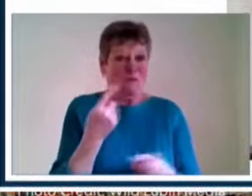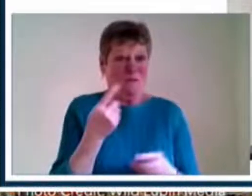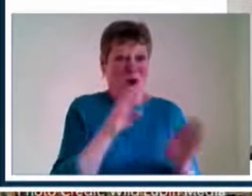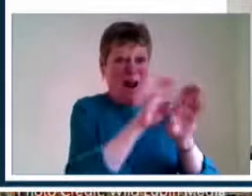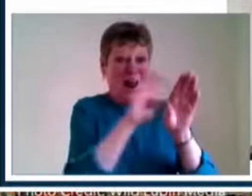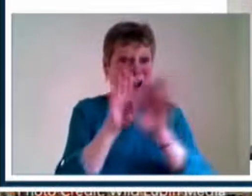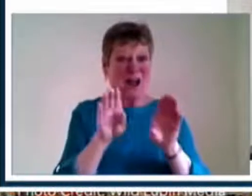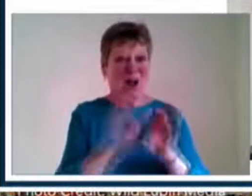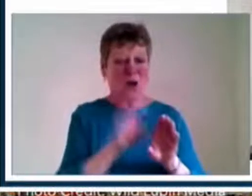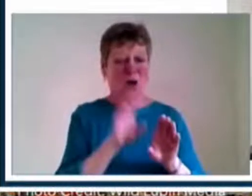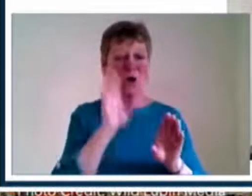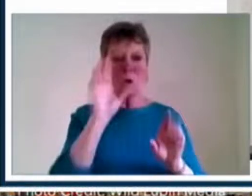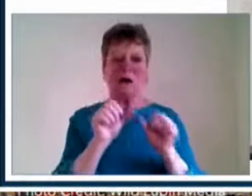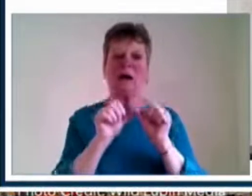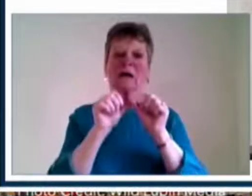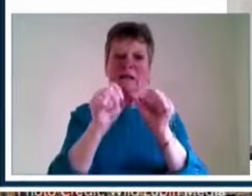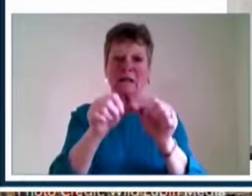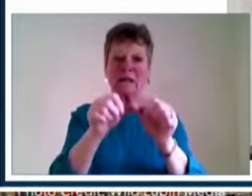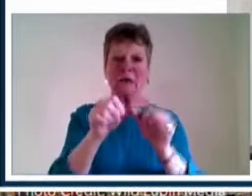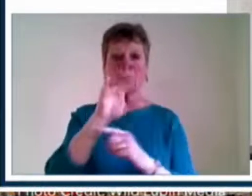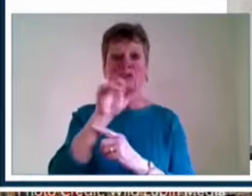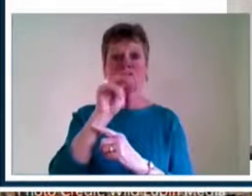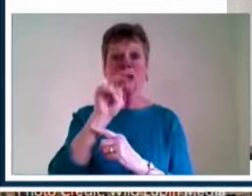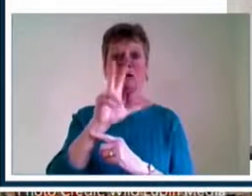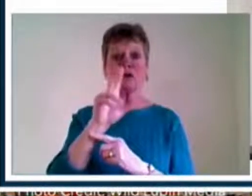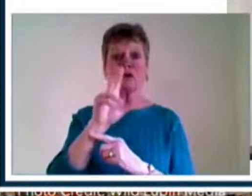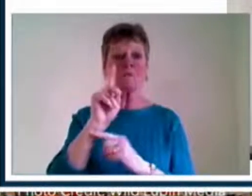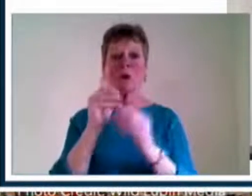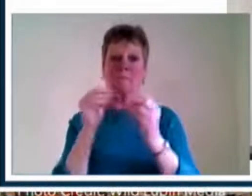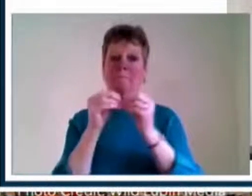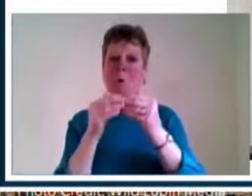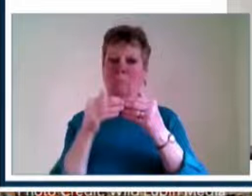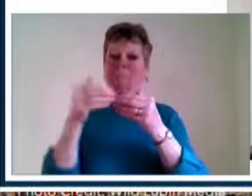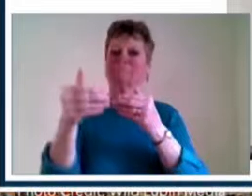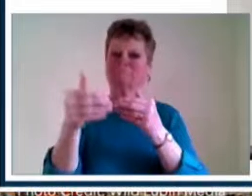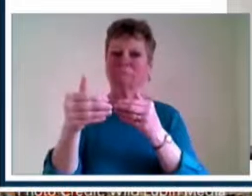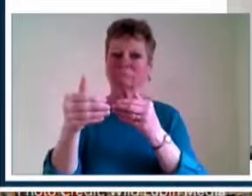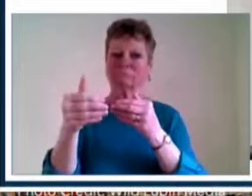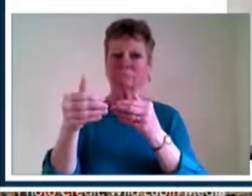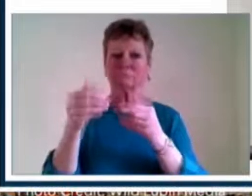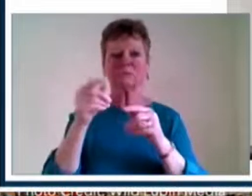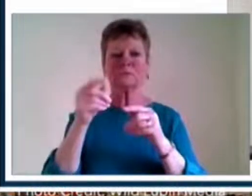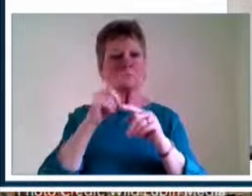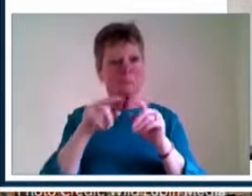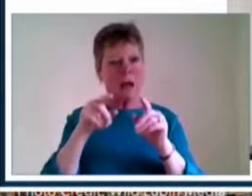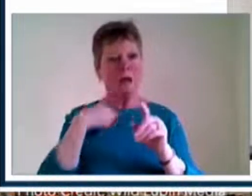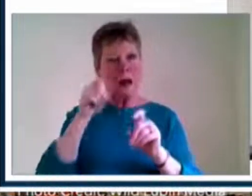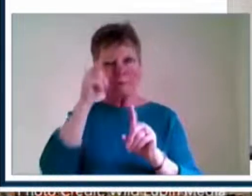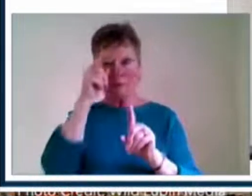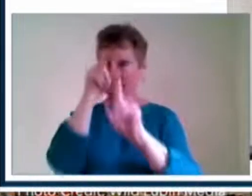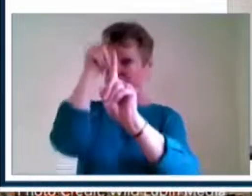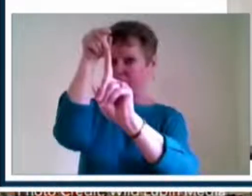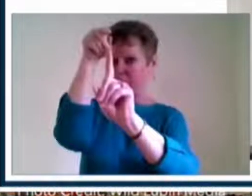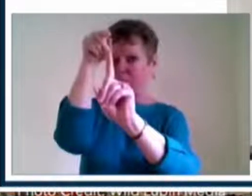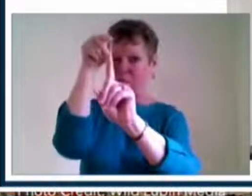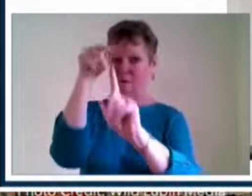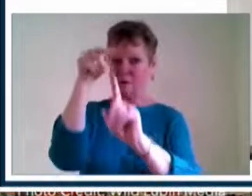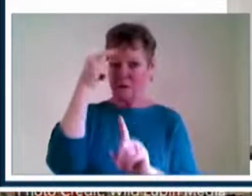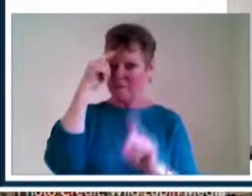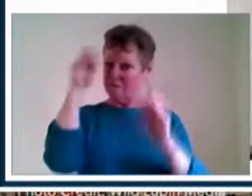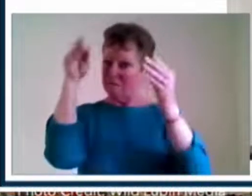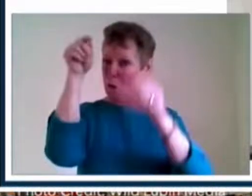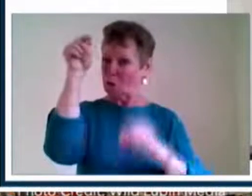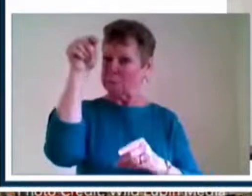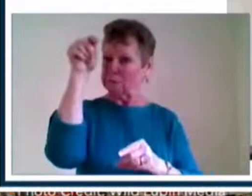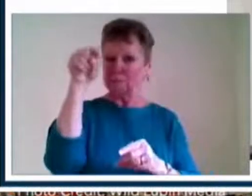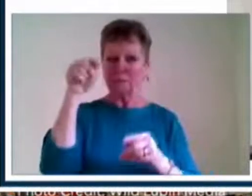January 31st. But there is a path forward, and it's important that we focus on that path. It's important that we focus on mental health,